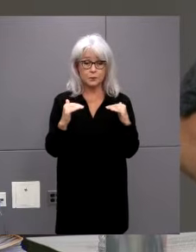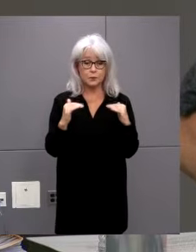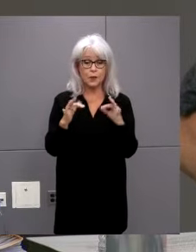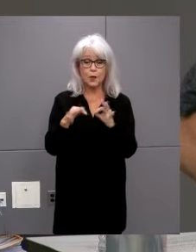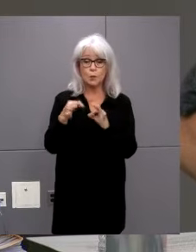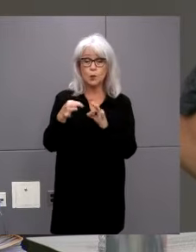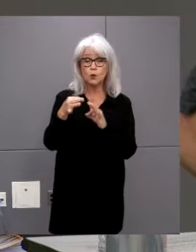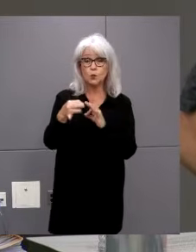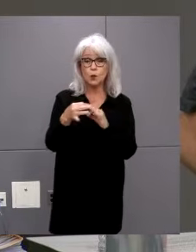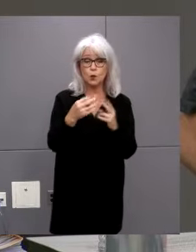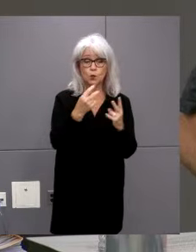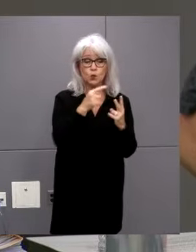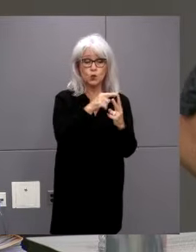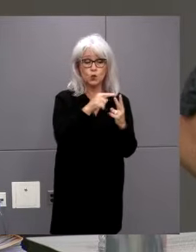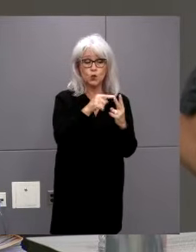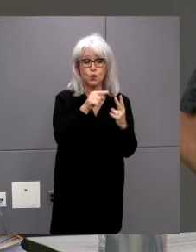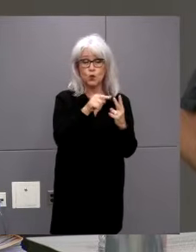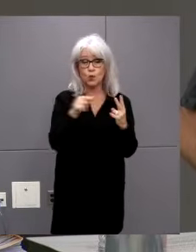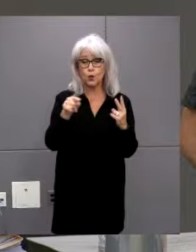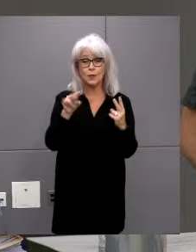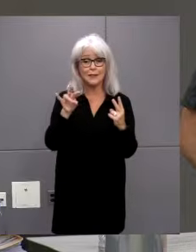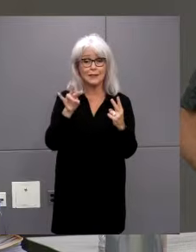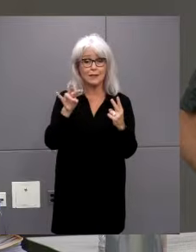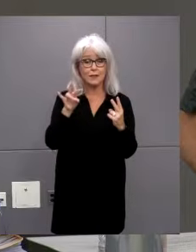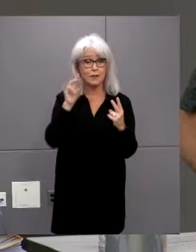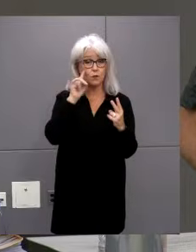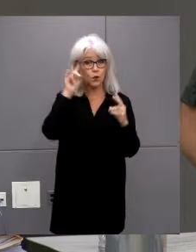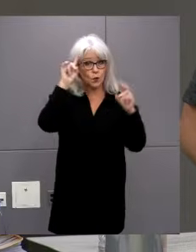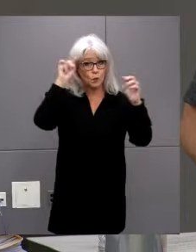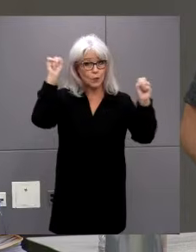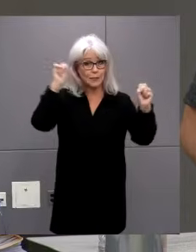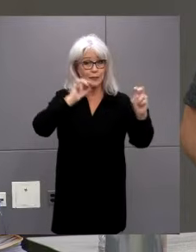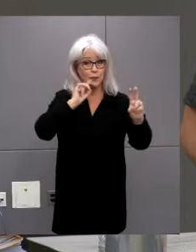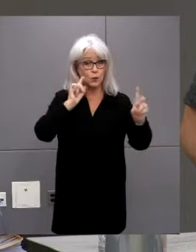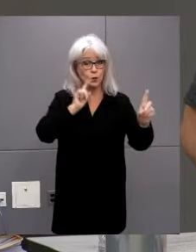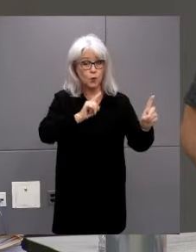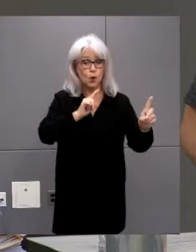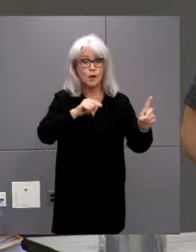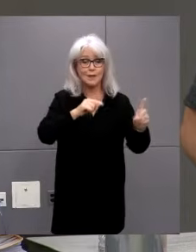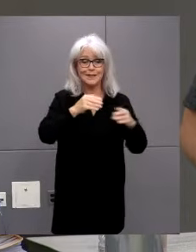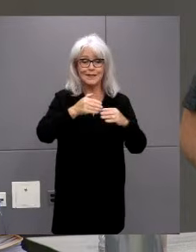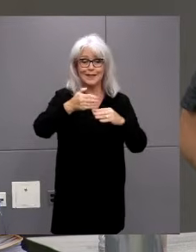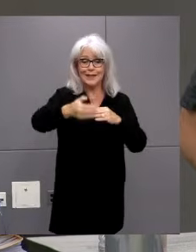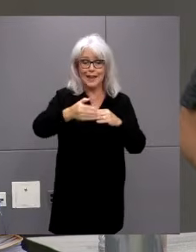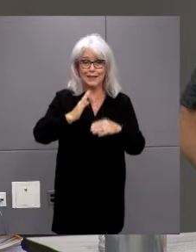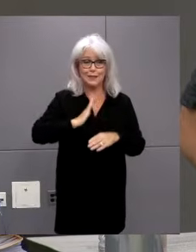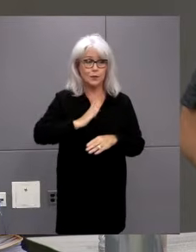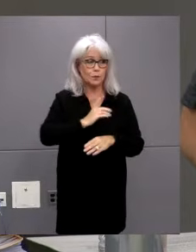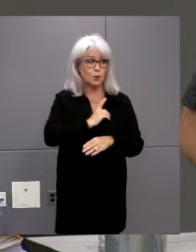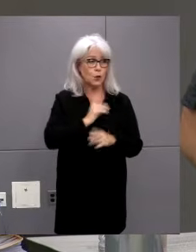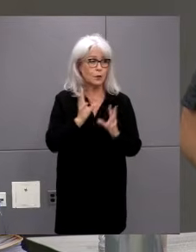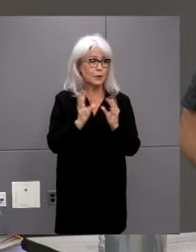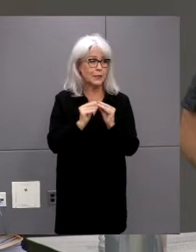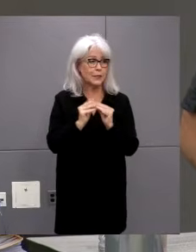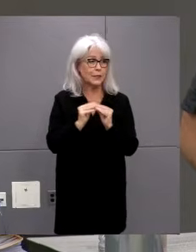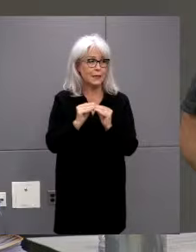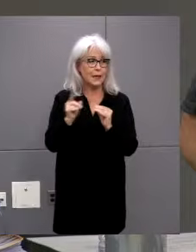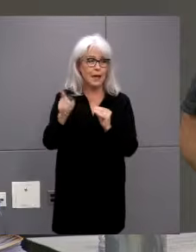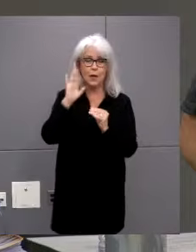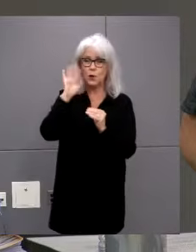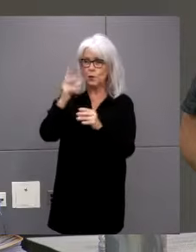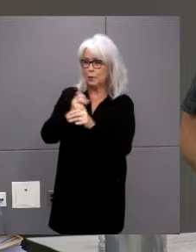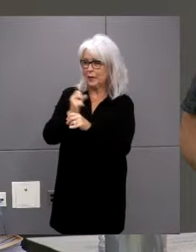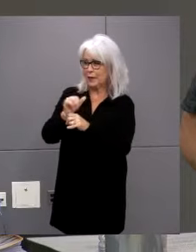postpone 2 through 7 of the president's report until the next board meeting. Mr. Chair, I'll make that a